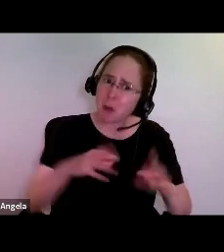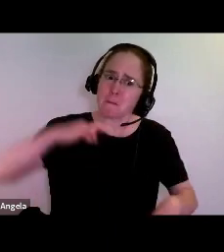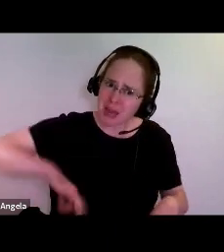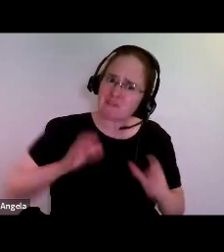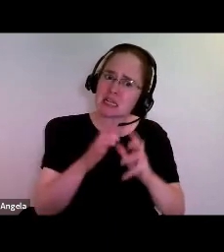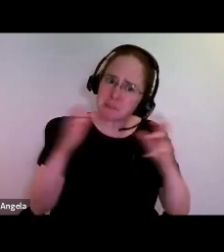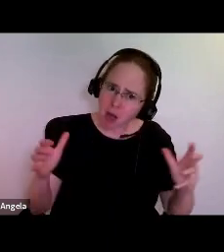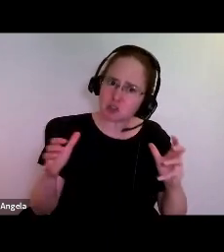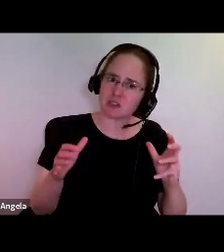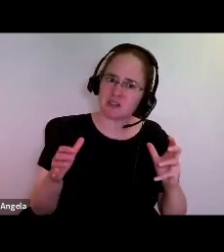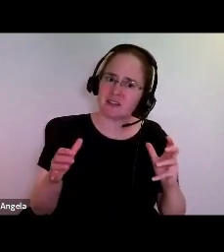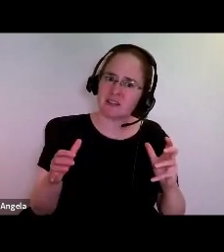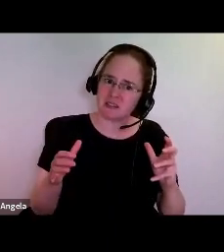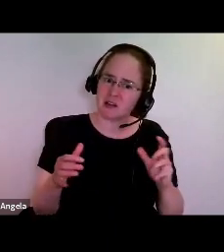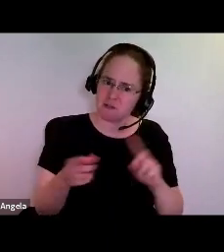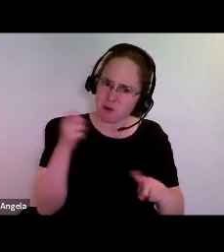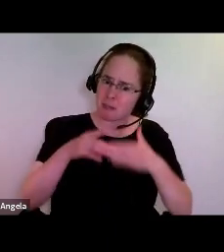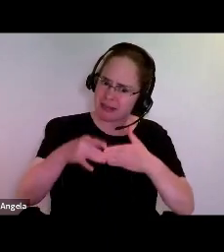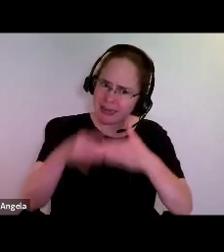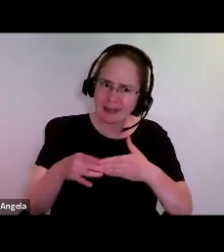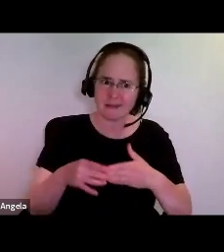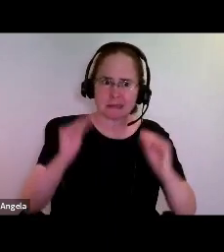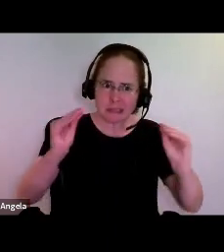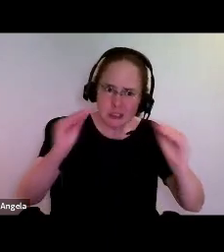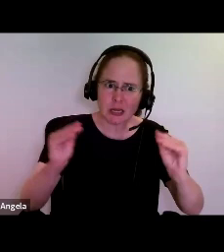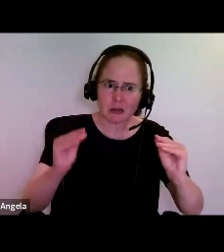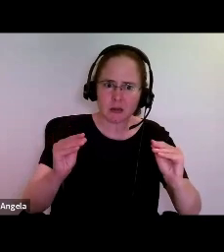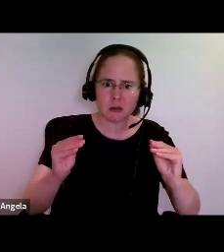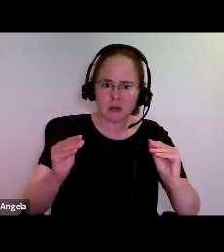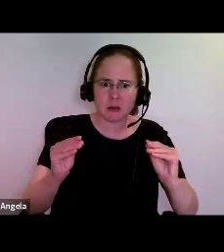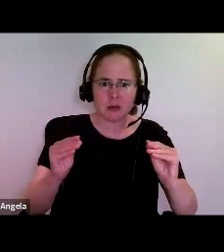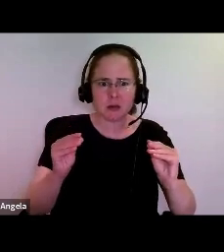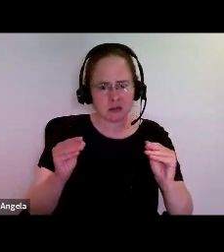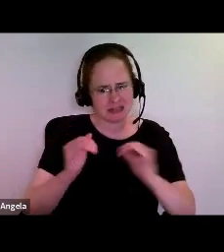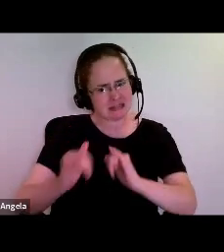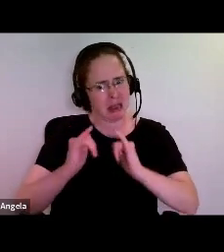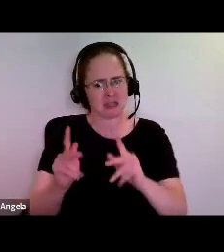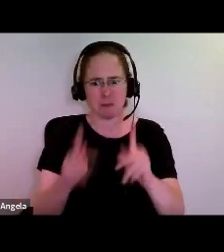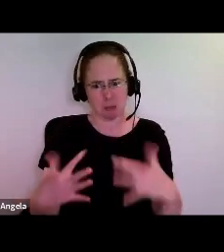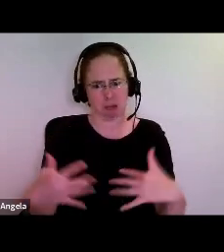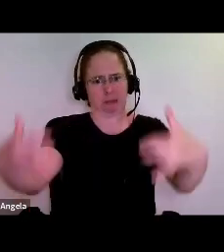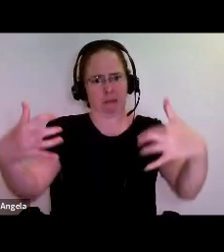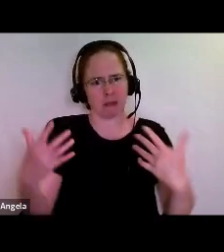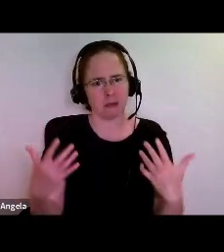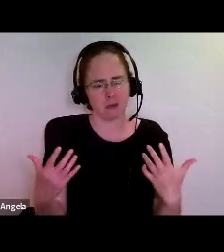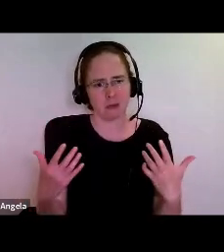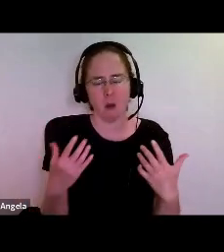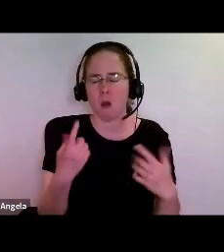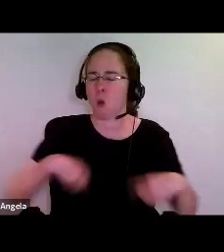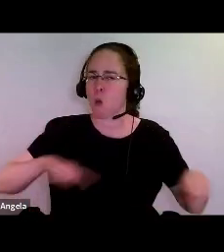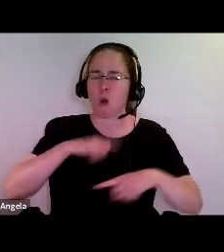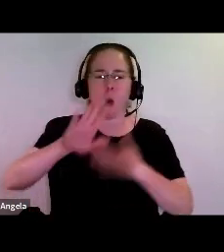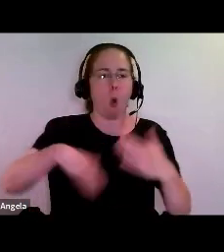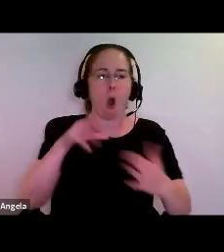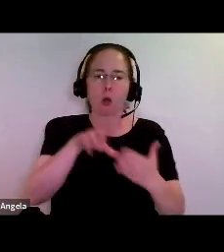those presentations and those leading those classes as the people taking it. We're all constantly learning from each